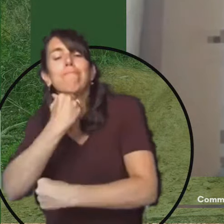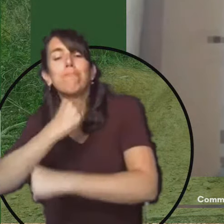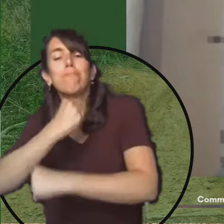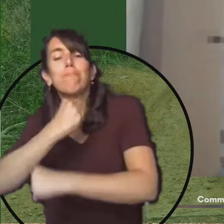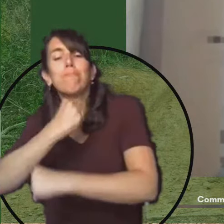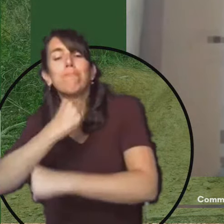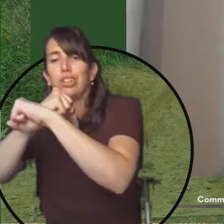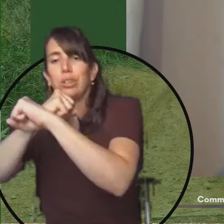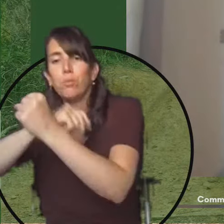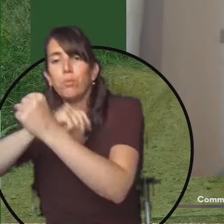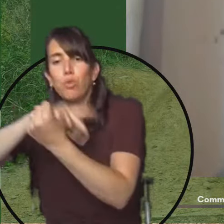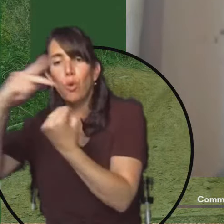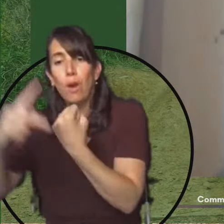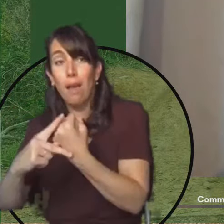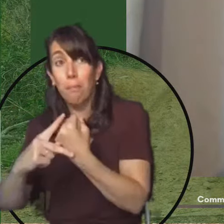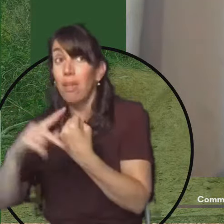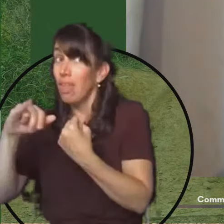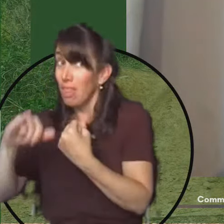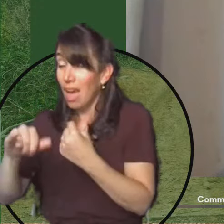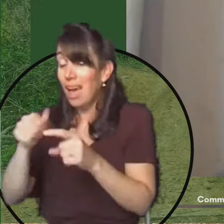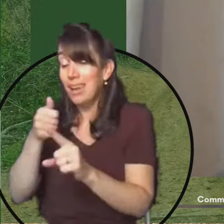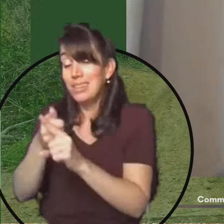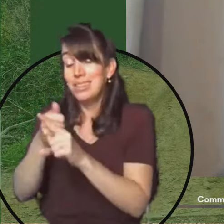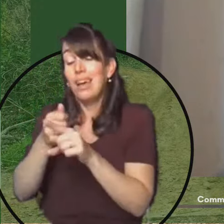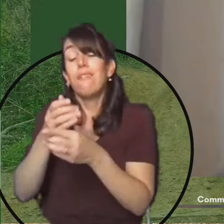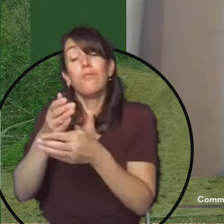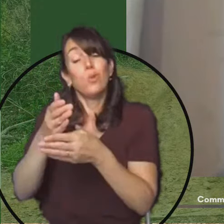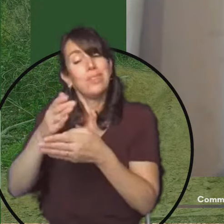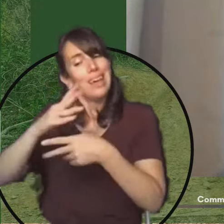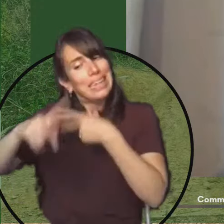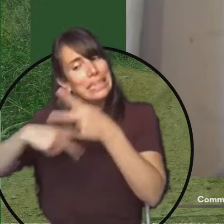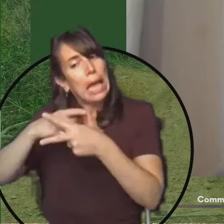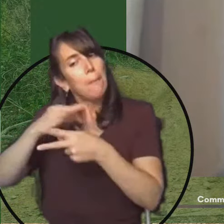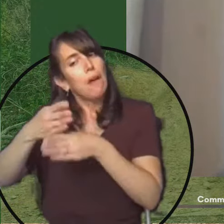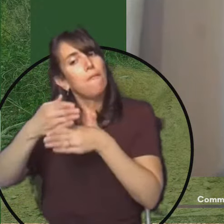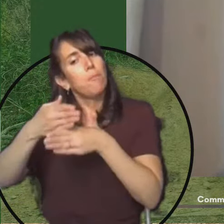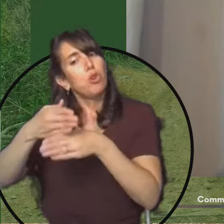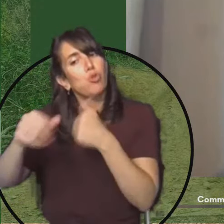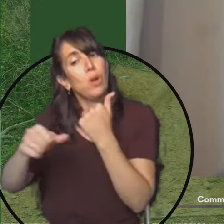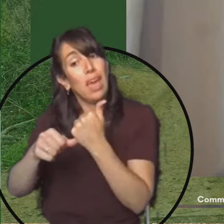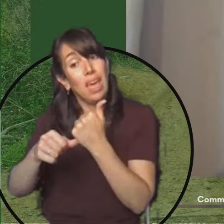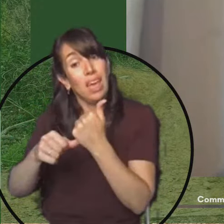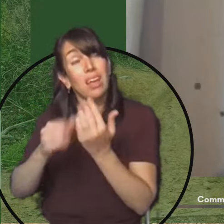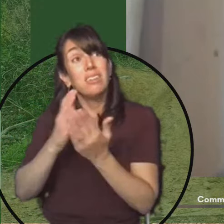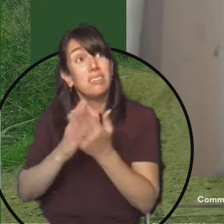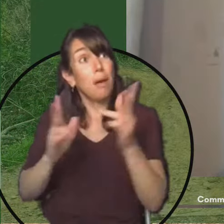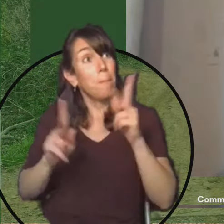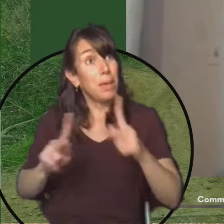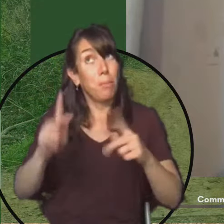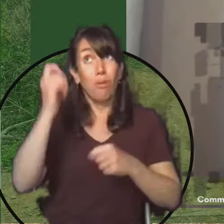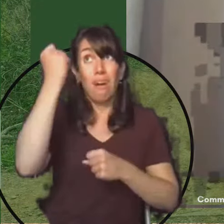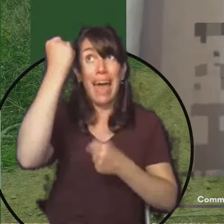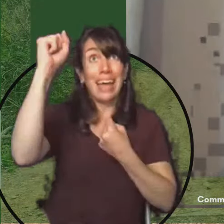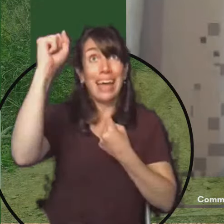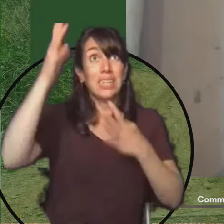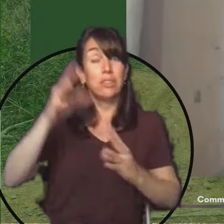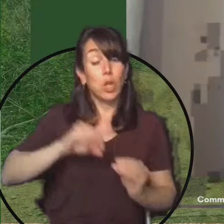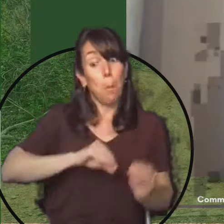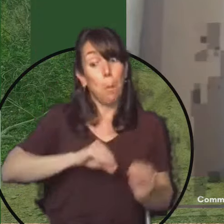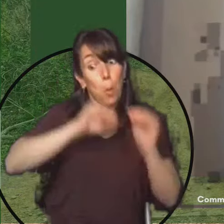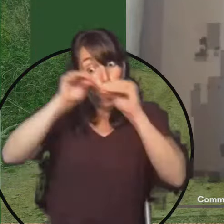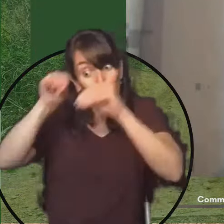because what we had was folks who were organizers and activists who actually moved into the forest, stayed for a certain